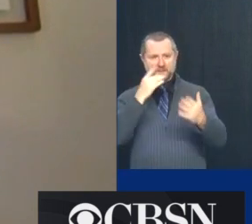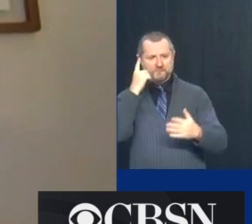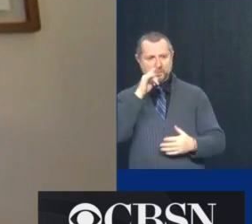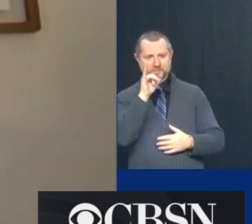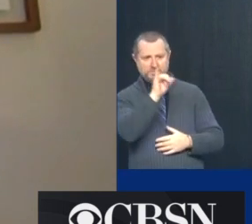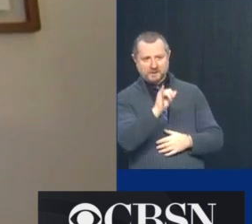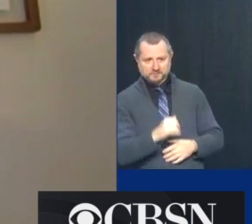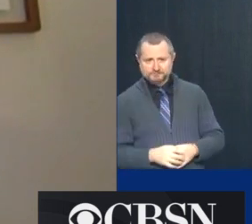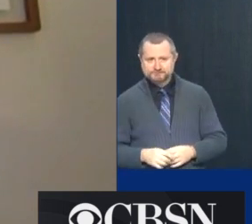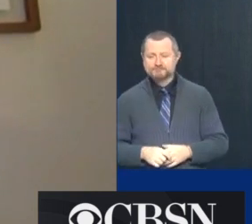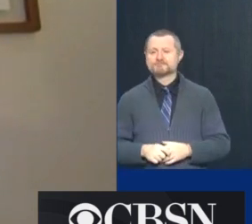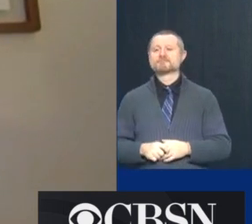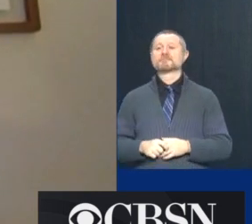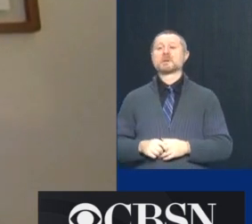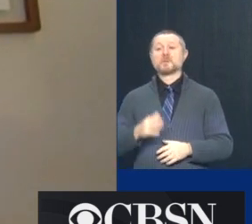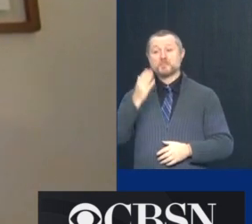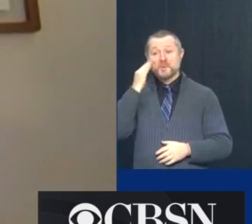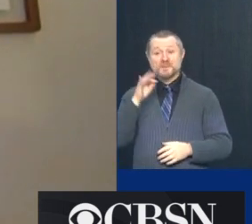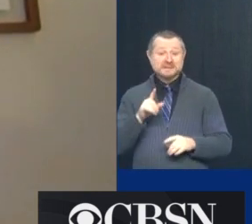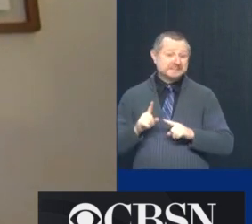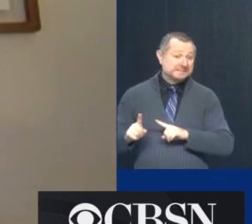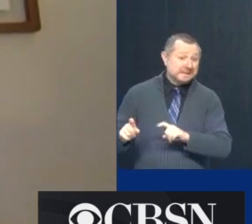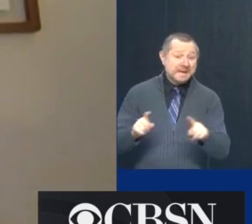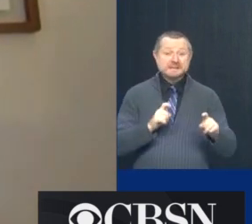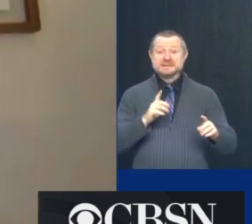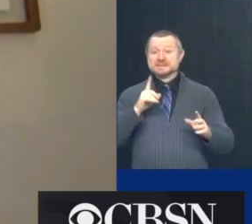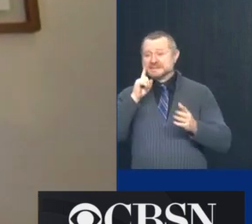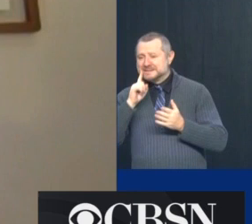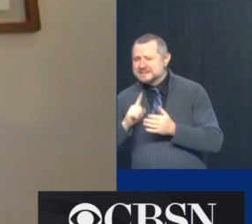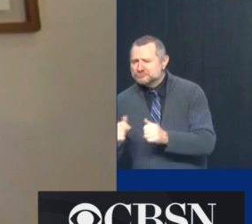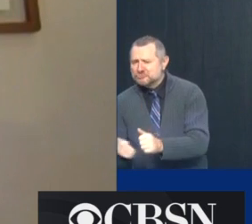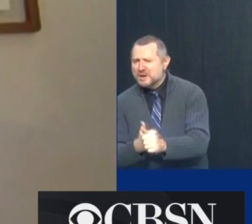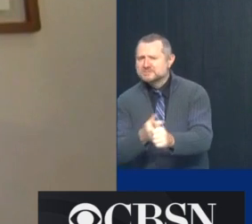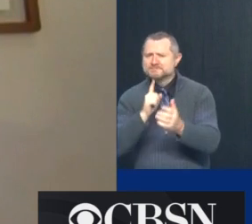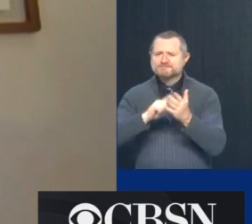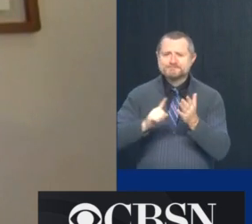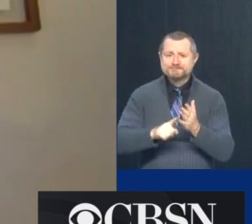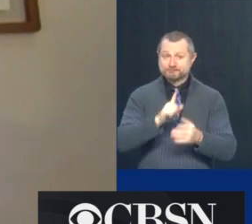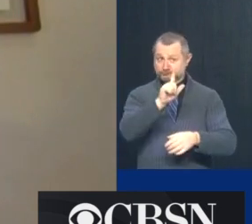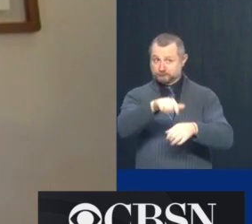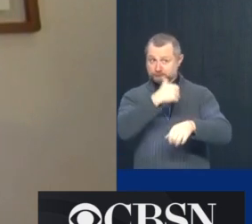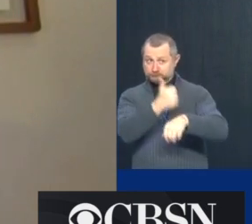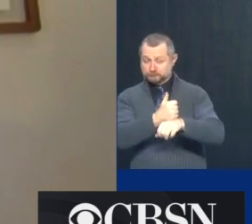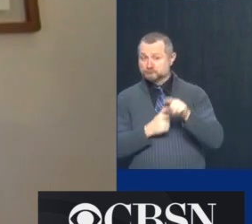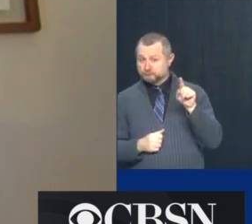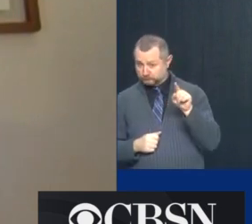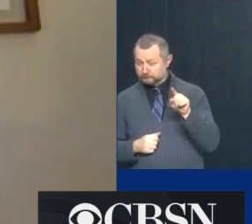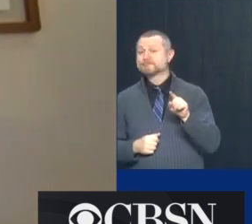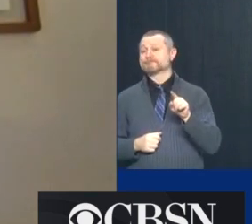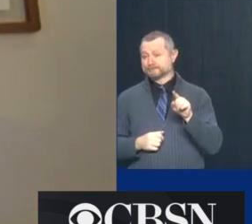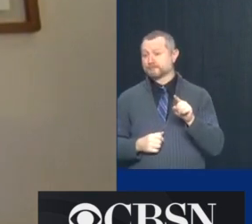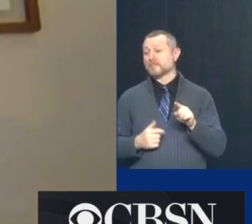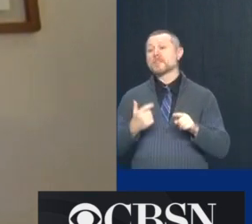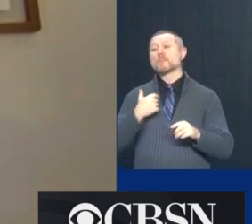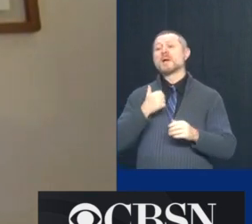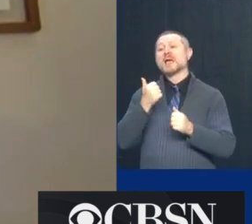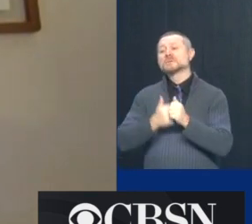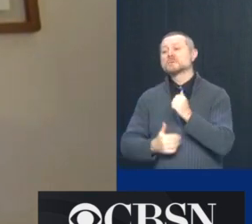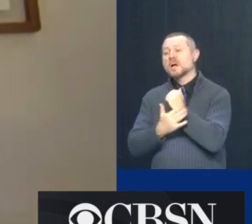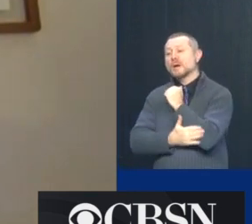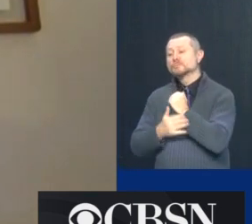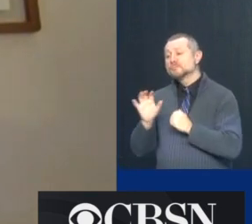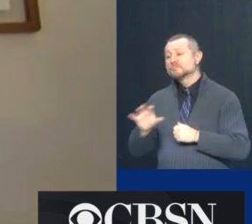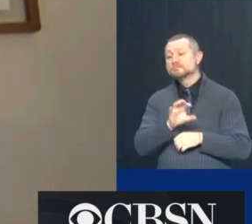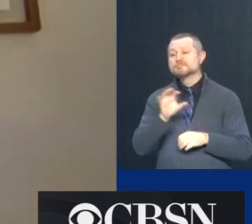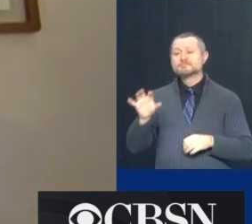to that, because of the testing and tracing programs that have been set up throughout New York State and every county, this allows us to